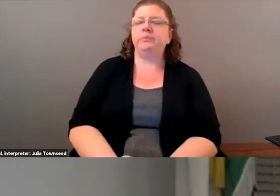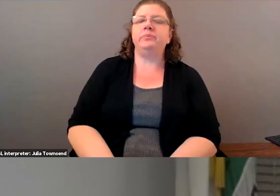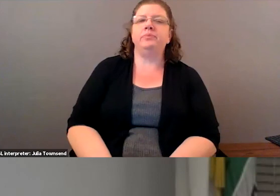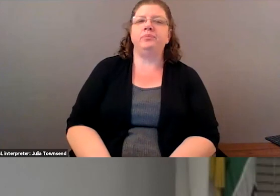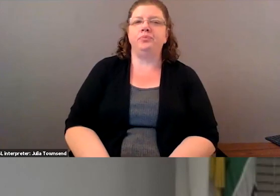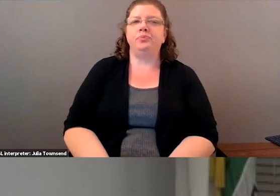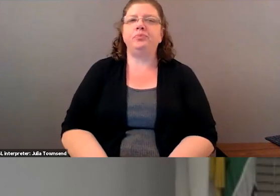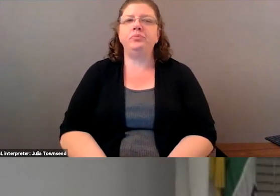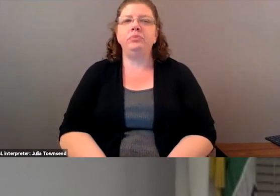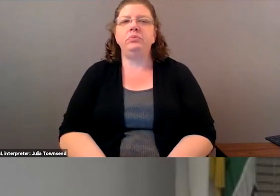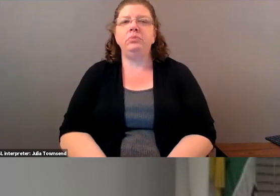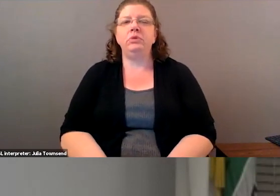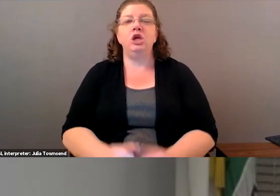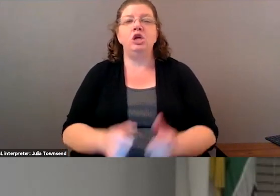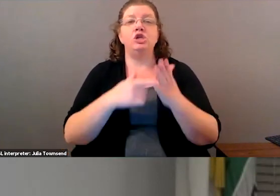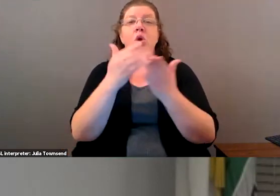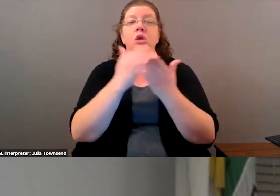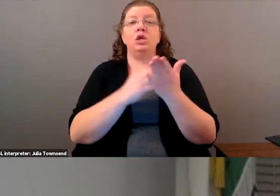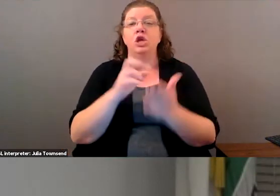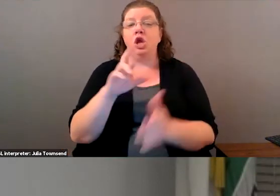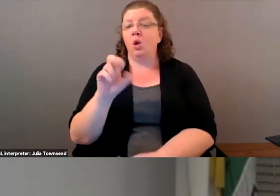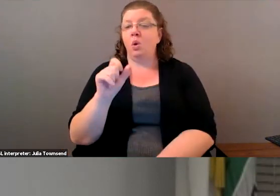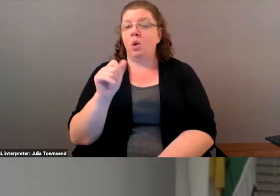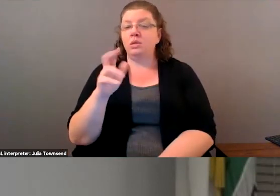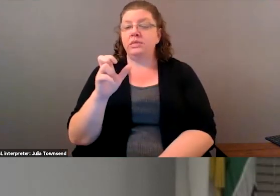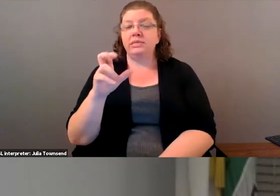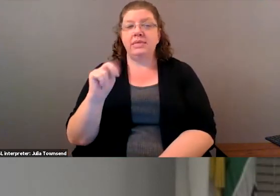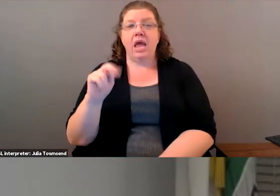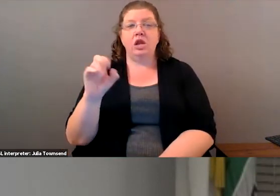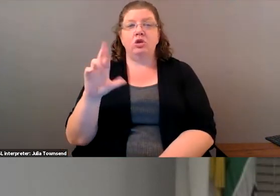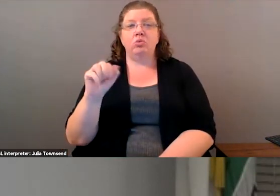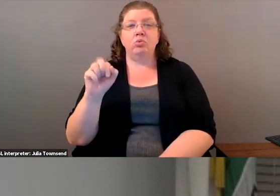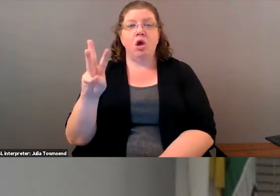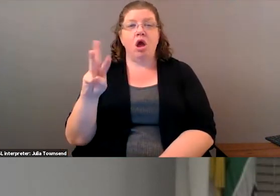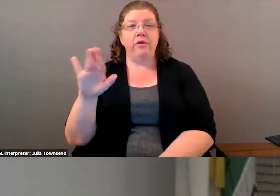It shows on the list that Roseanne Crawford wanted to speak also.